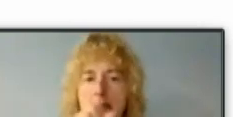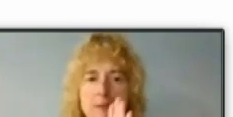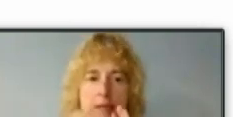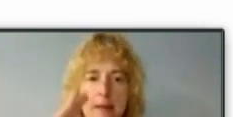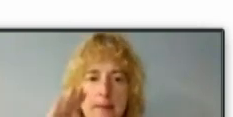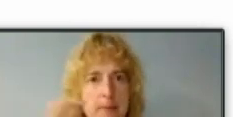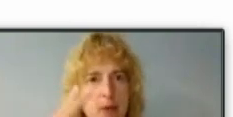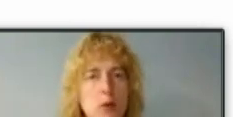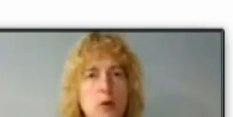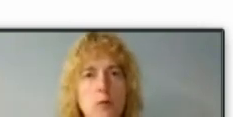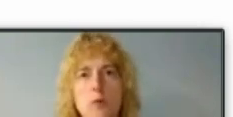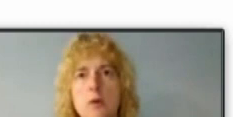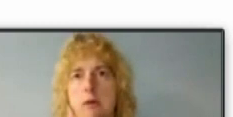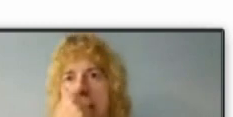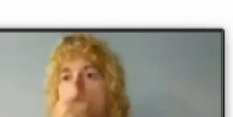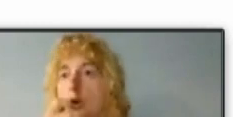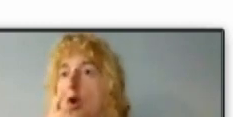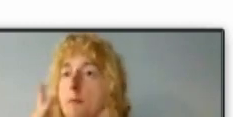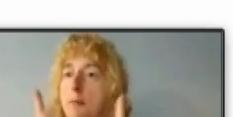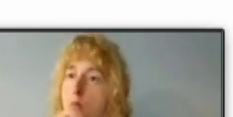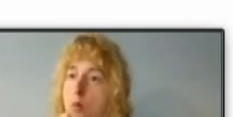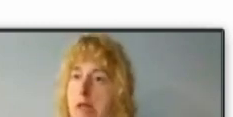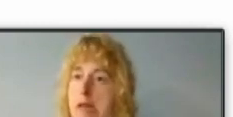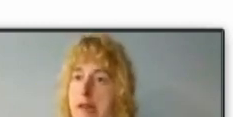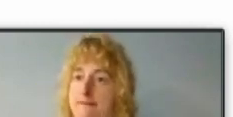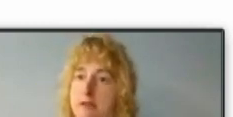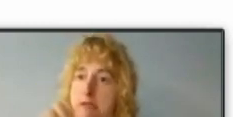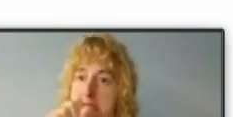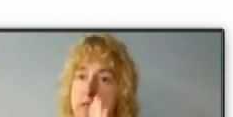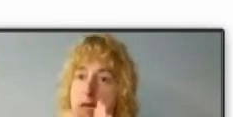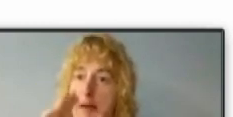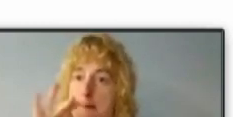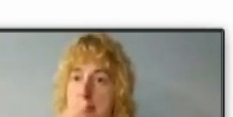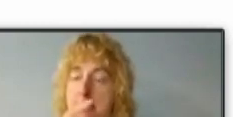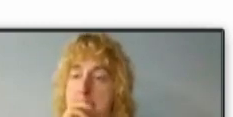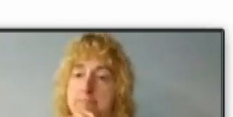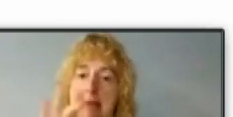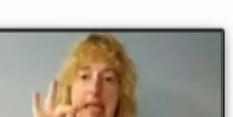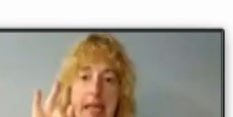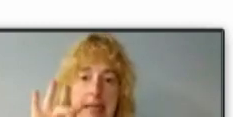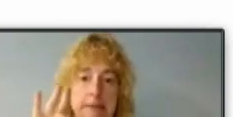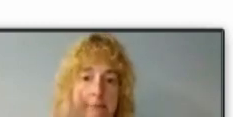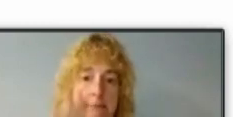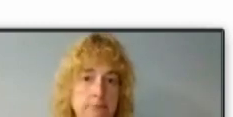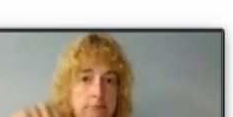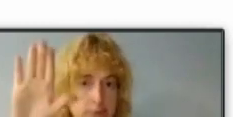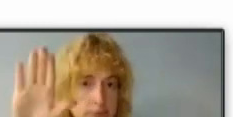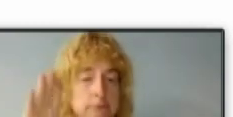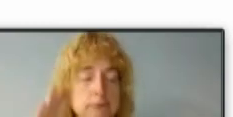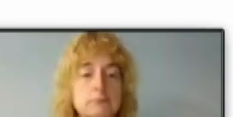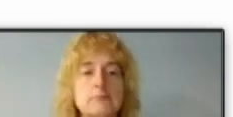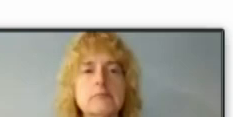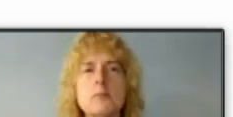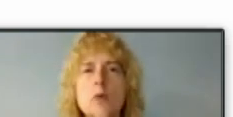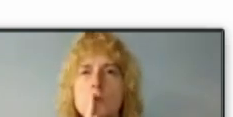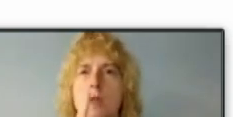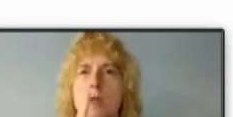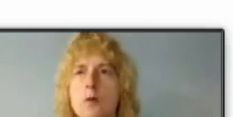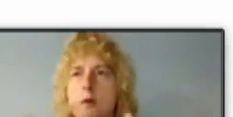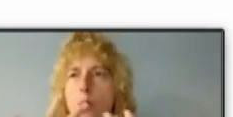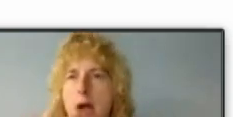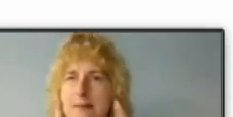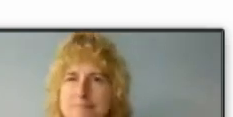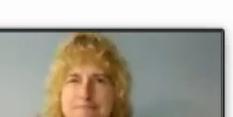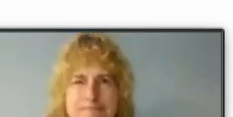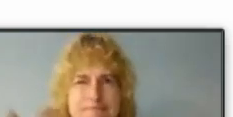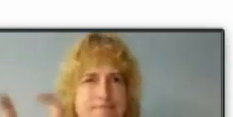who lives in the state of Michigan and is 18 years of age or older. So, and we really want to understand what impact has